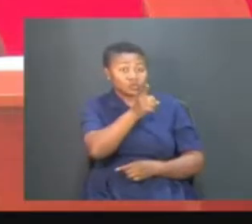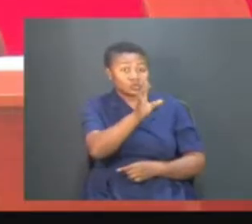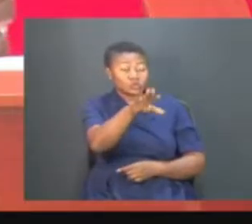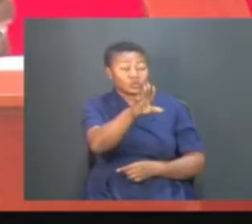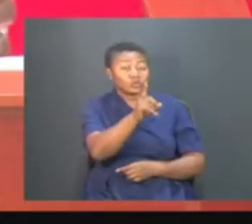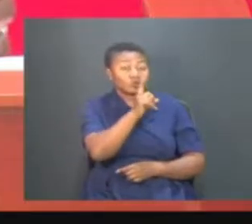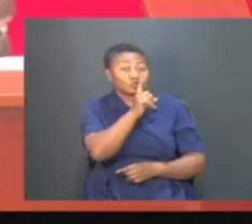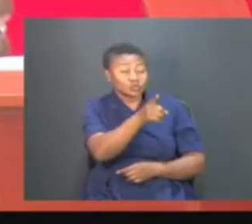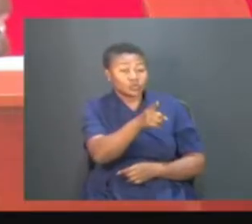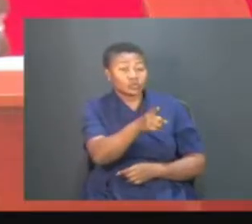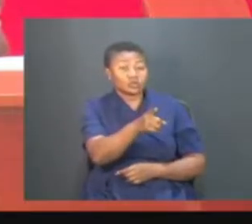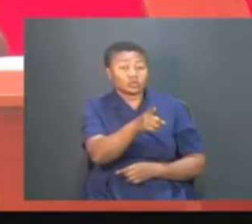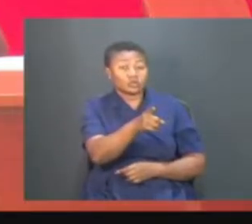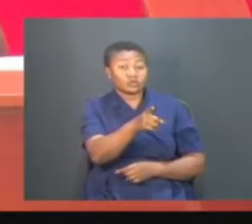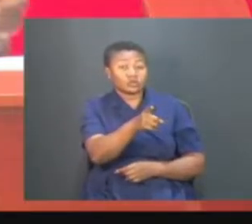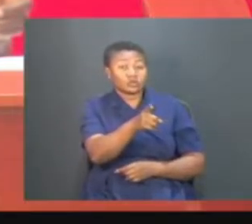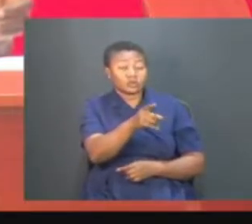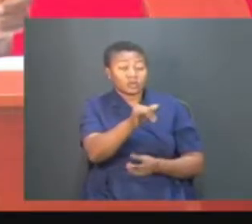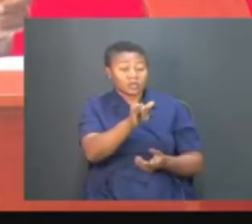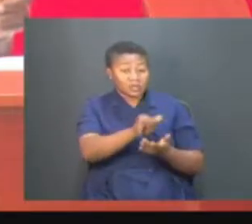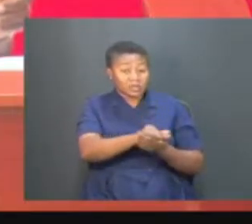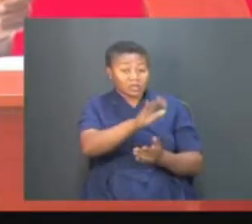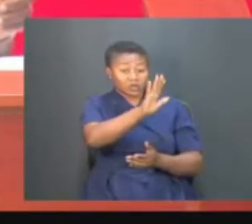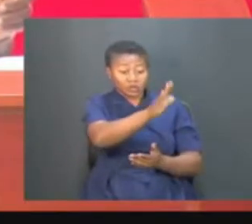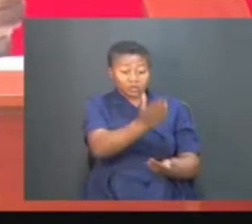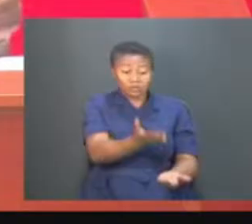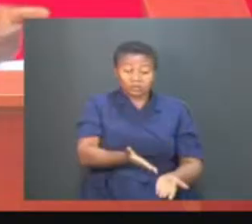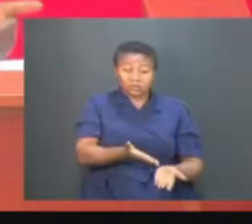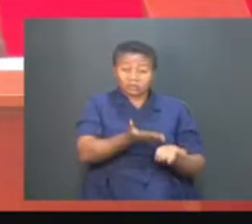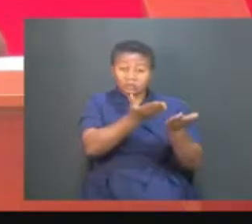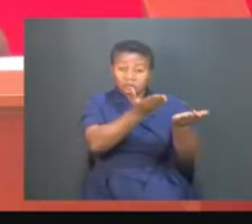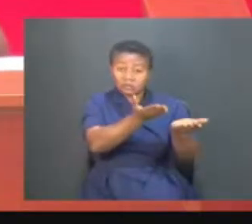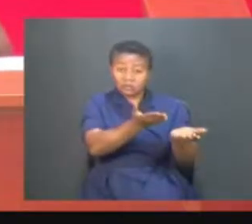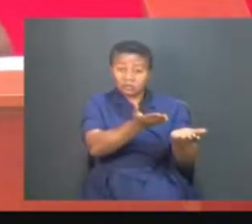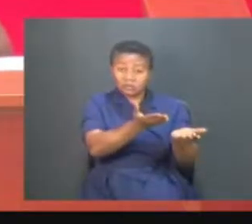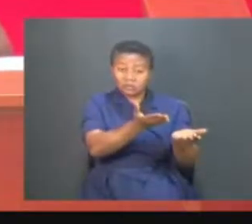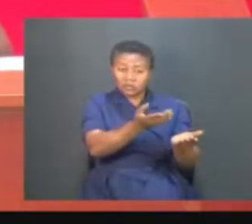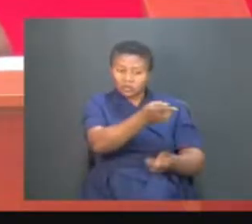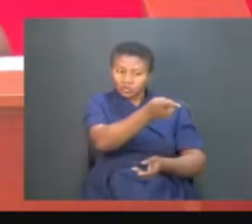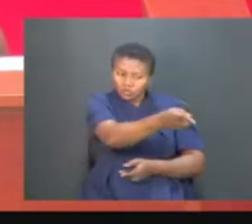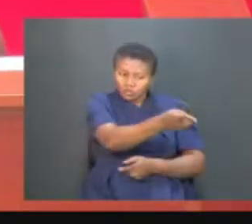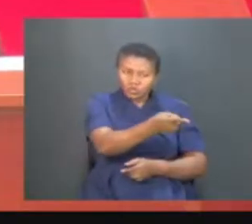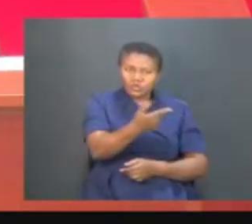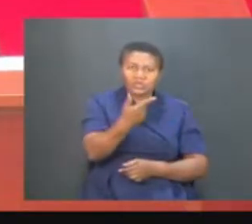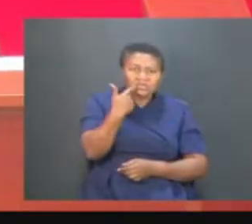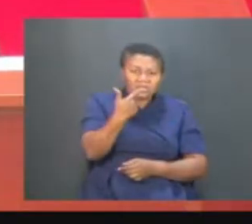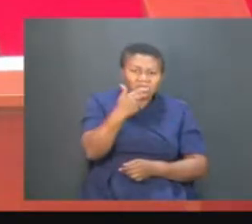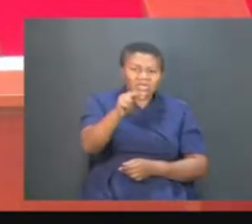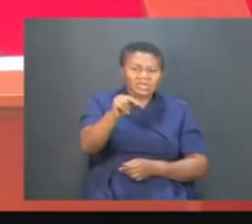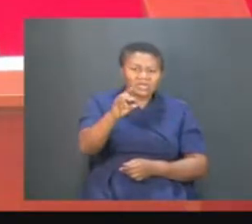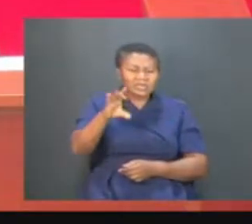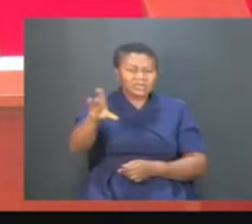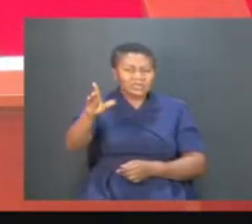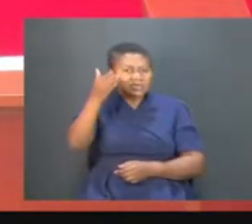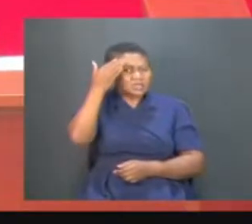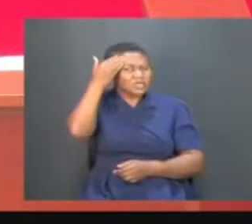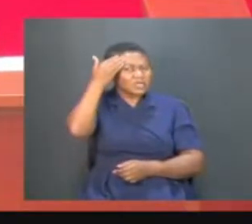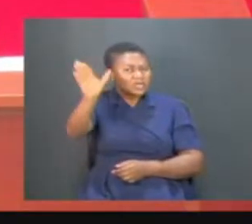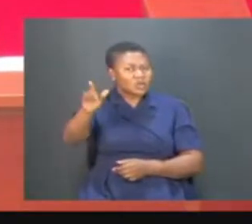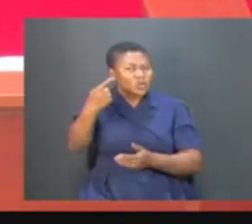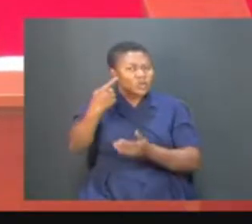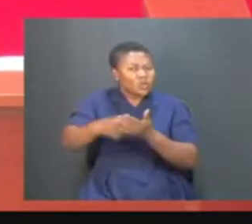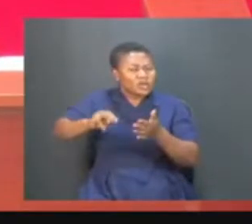is true that in your submission, you say they do not know what 24-hour